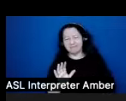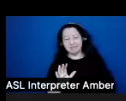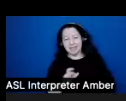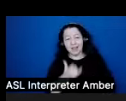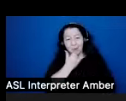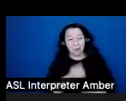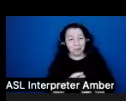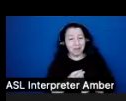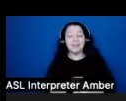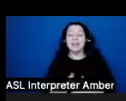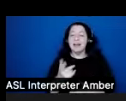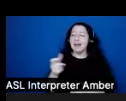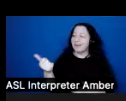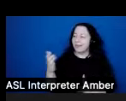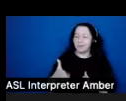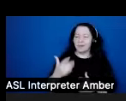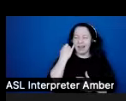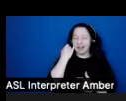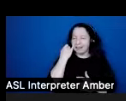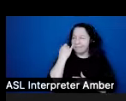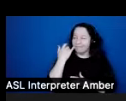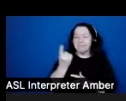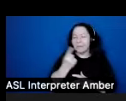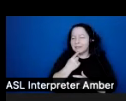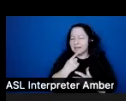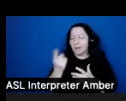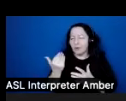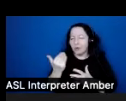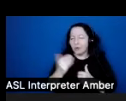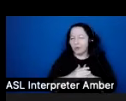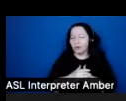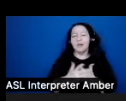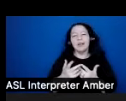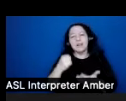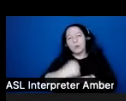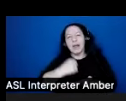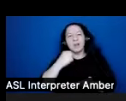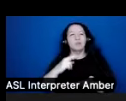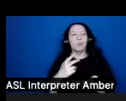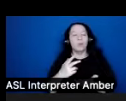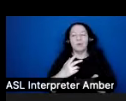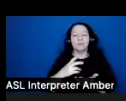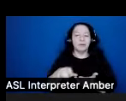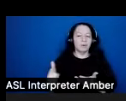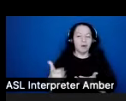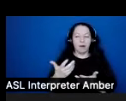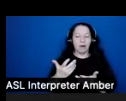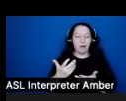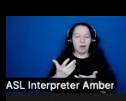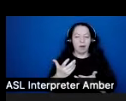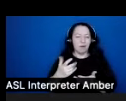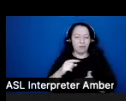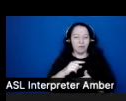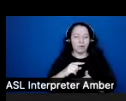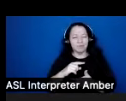degrees or credentials that might, you know, kind of also add to that, right? Like contextually,